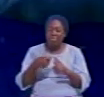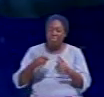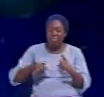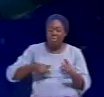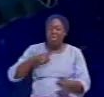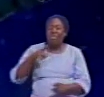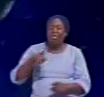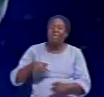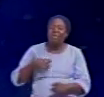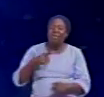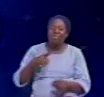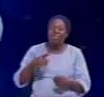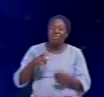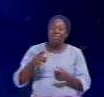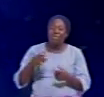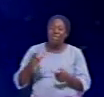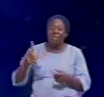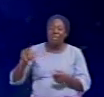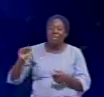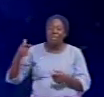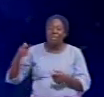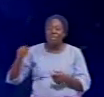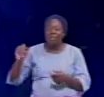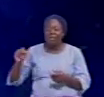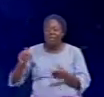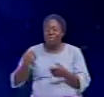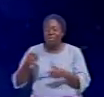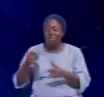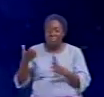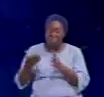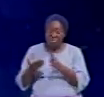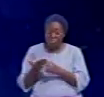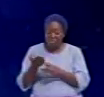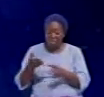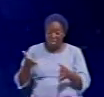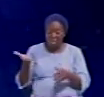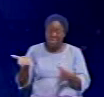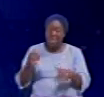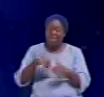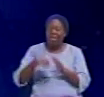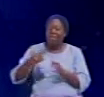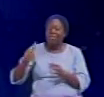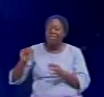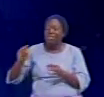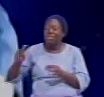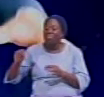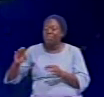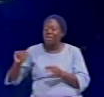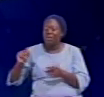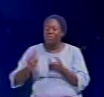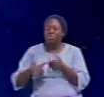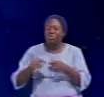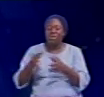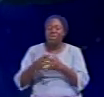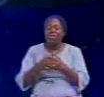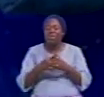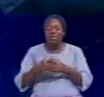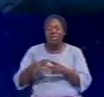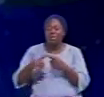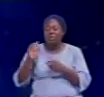Lagos, right here in Zambia, all the way to the Americas, to